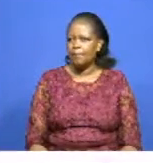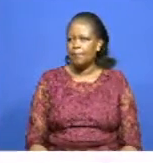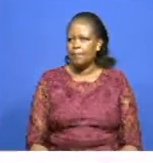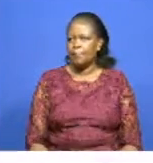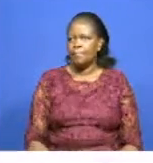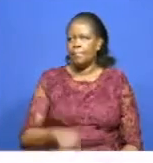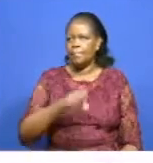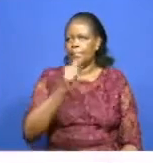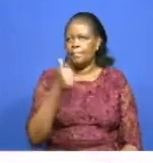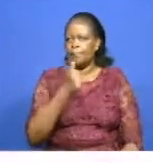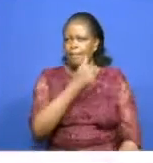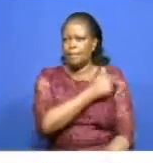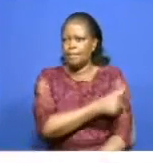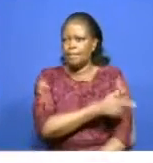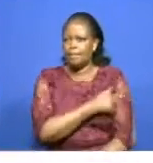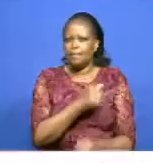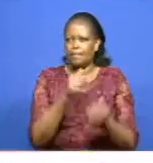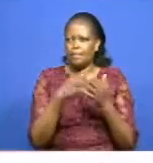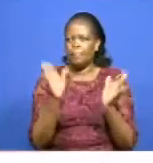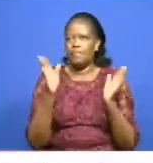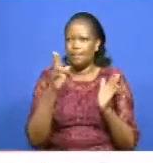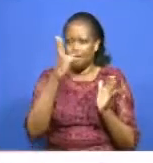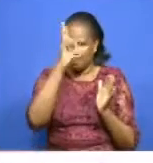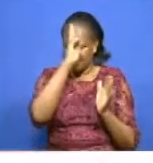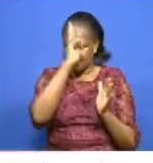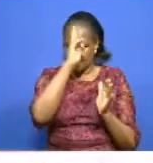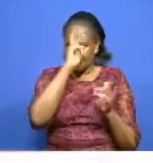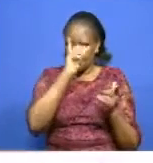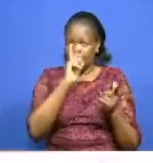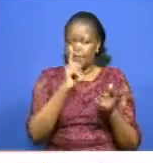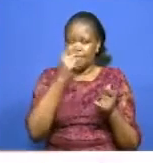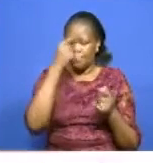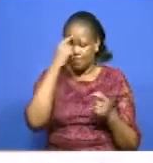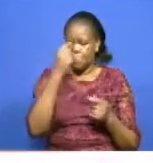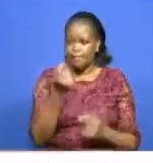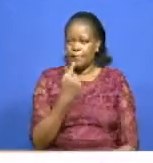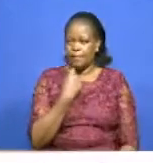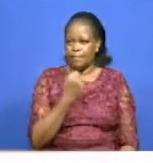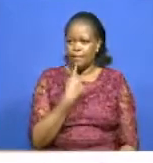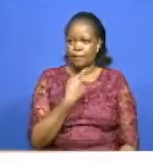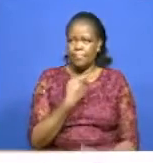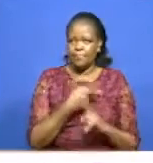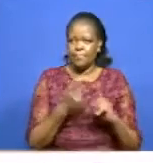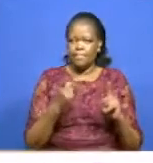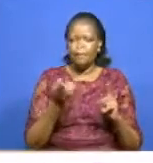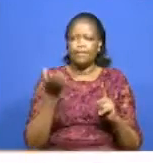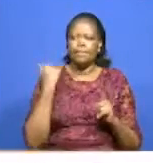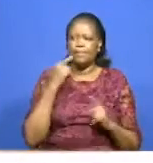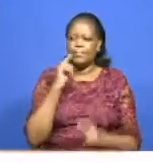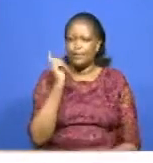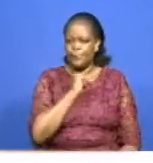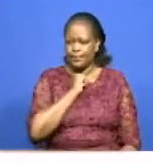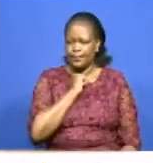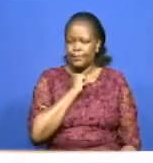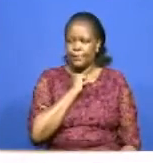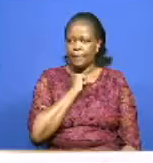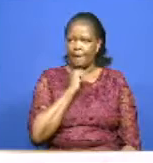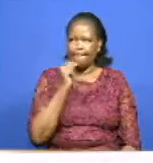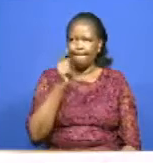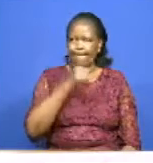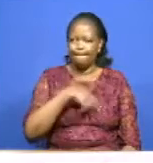Other hospitals are open to our police officers for treatment, but like I said there before,